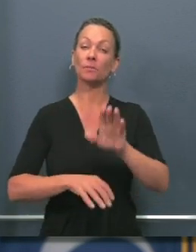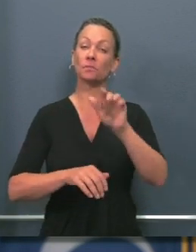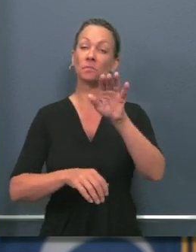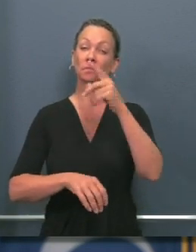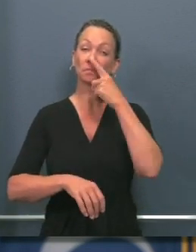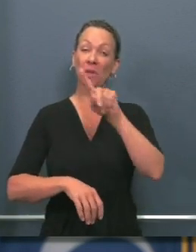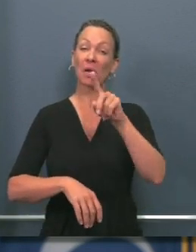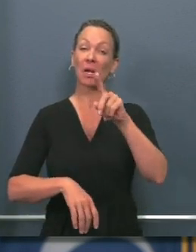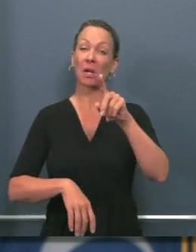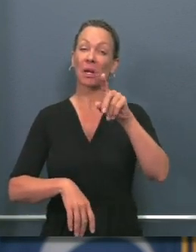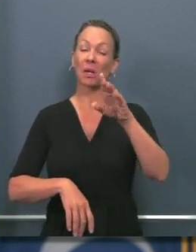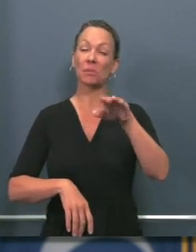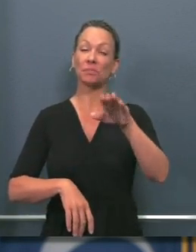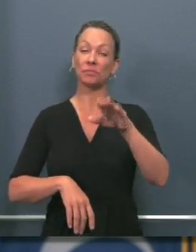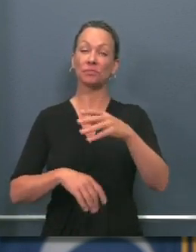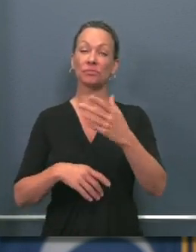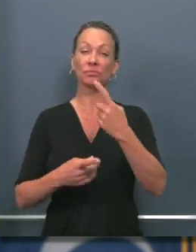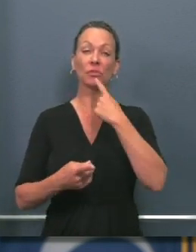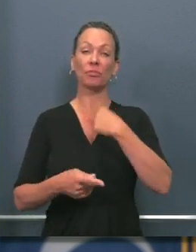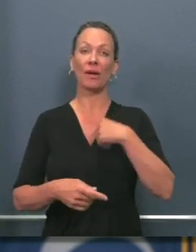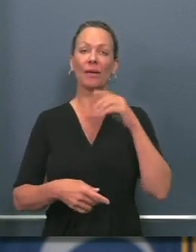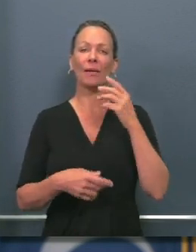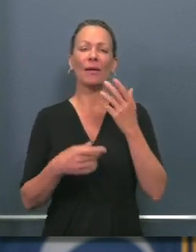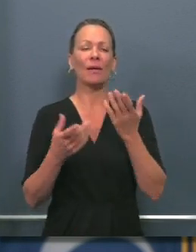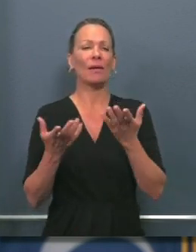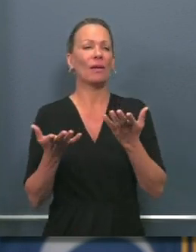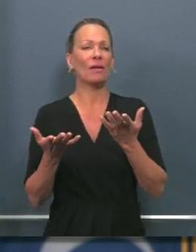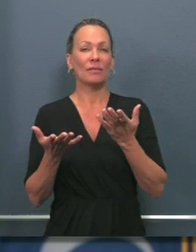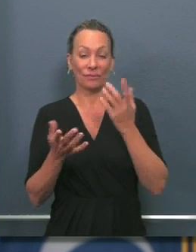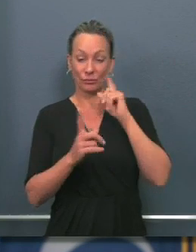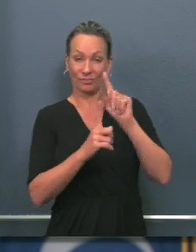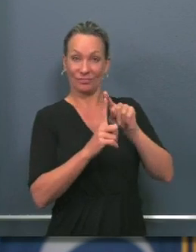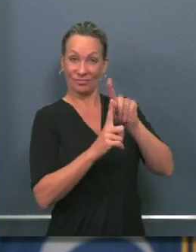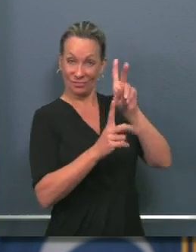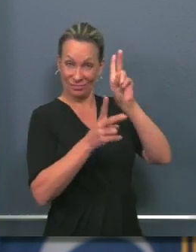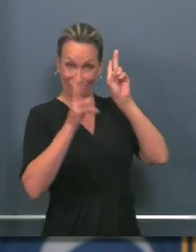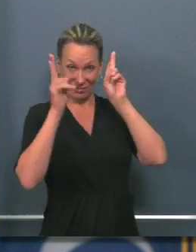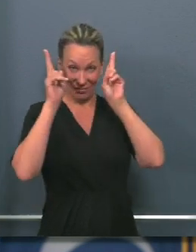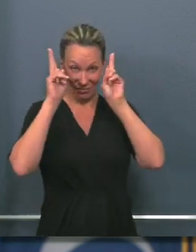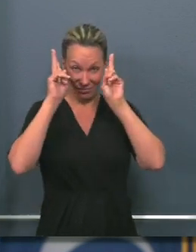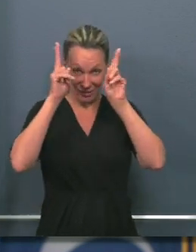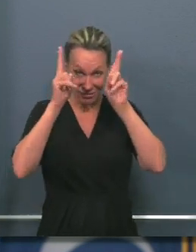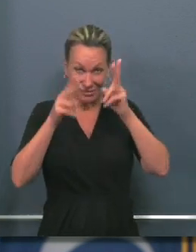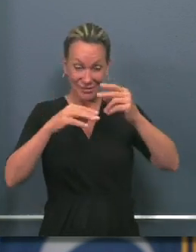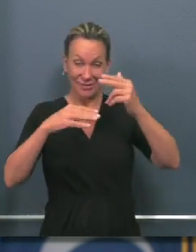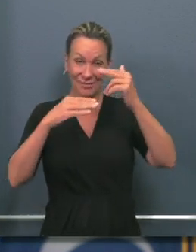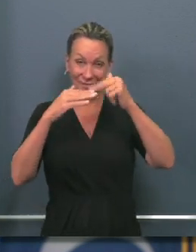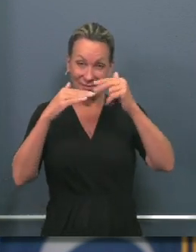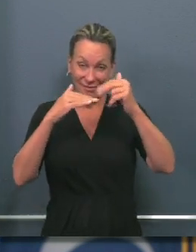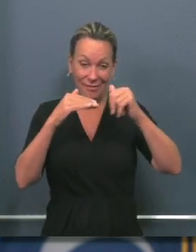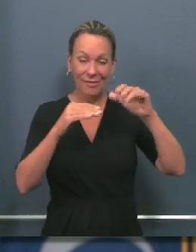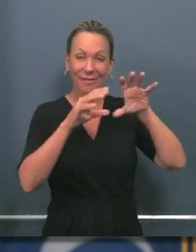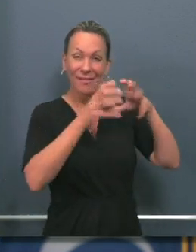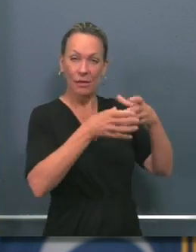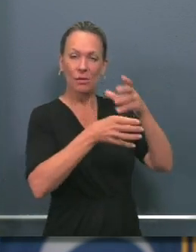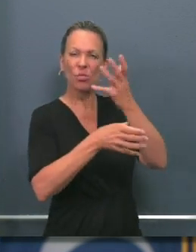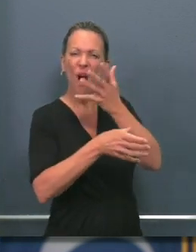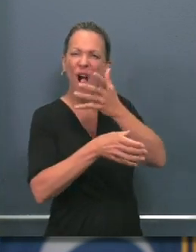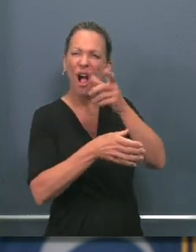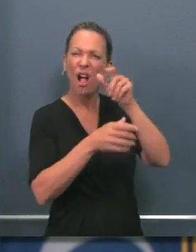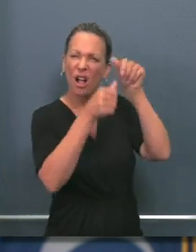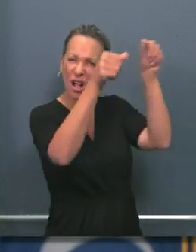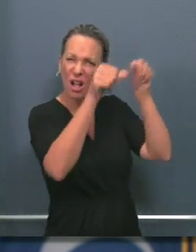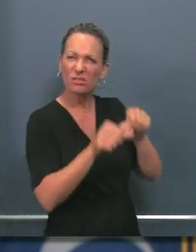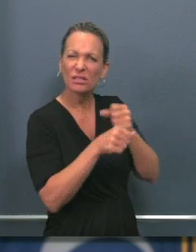in barbershops and hair salons that are going to be reopening, and whether there's a timeline or